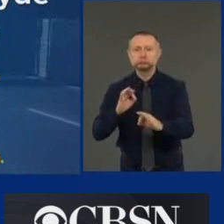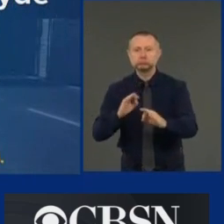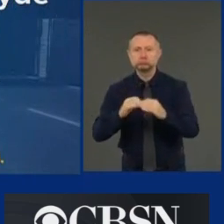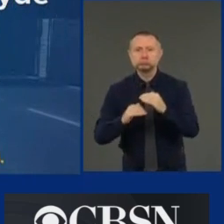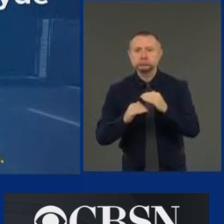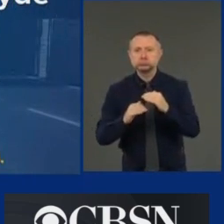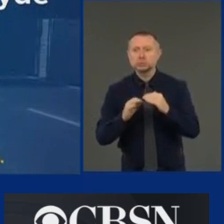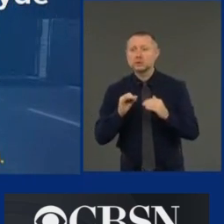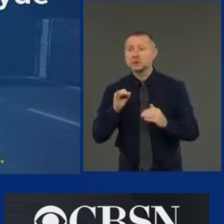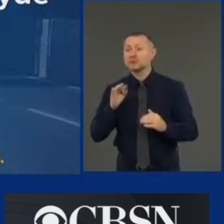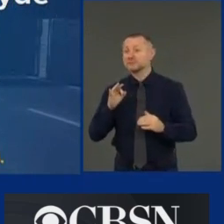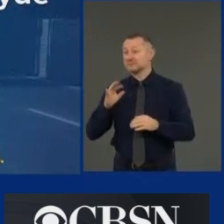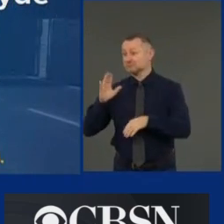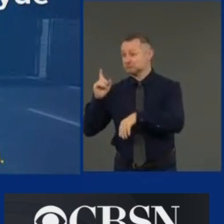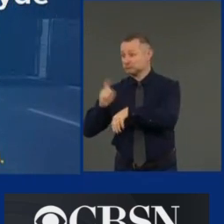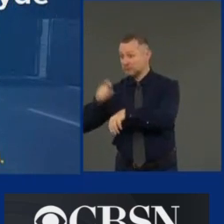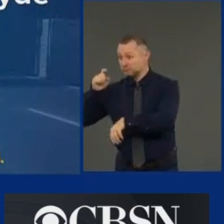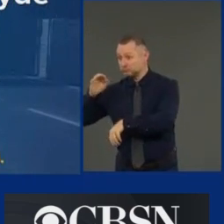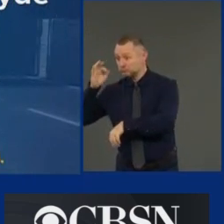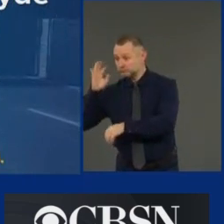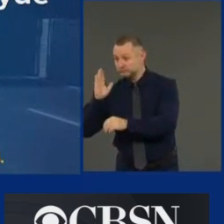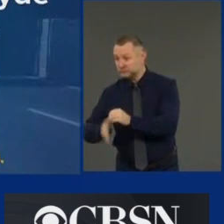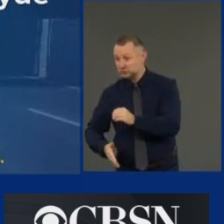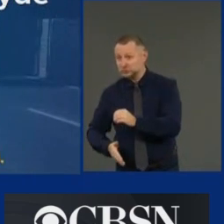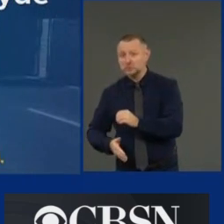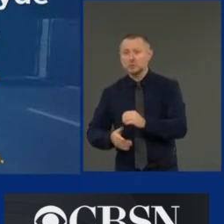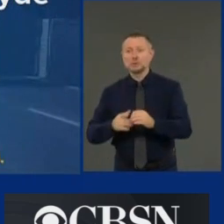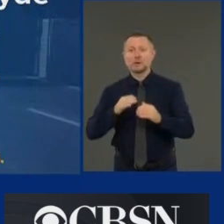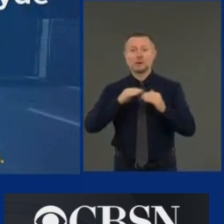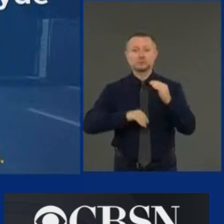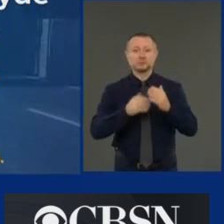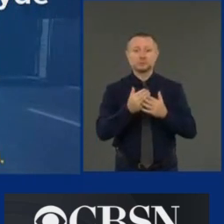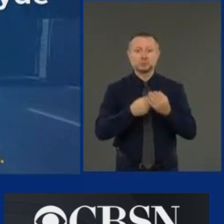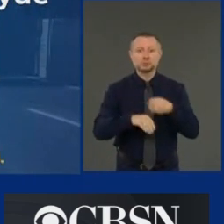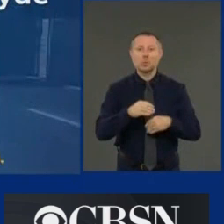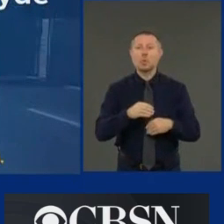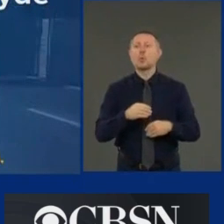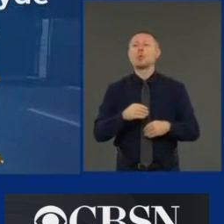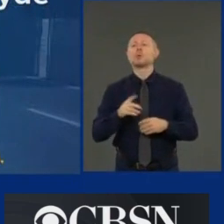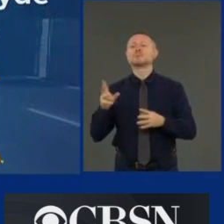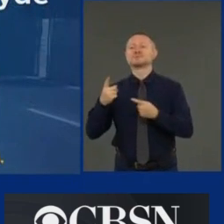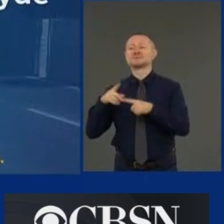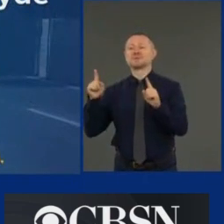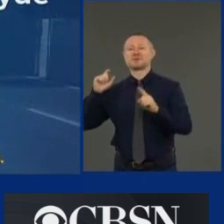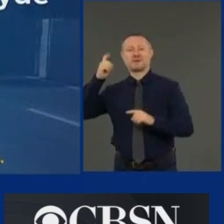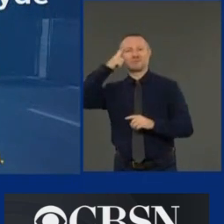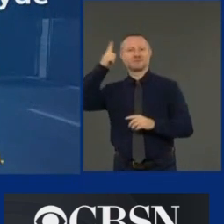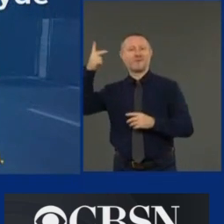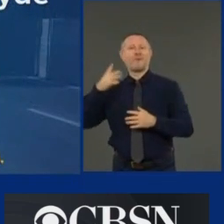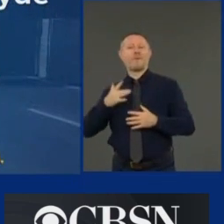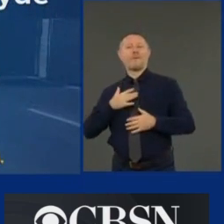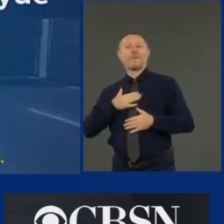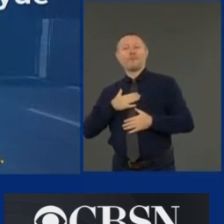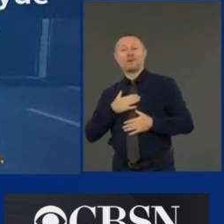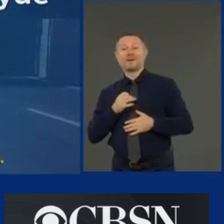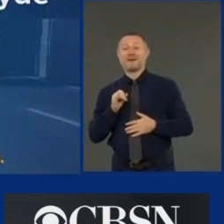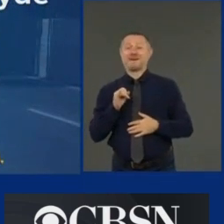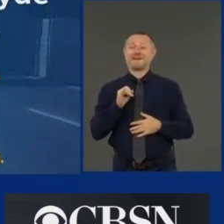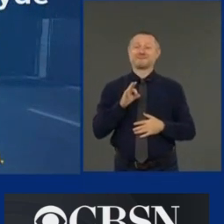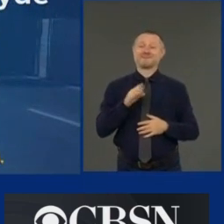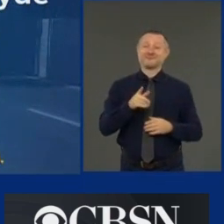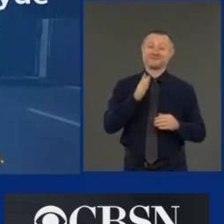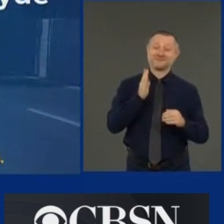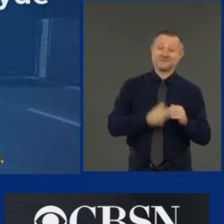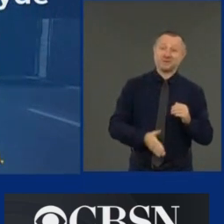for government. To have a government project come in early, that's like unheard of, right? Sounds like the beginning of a bad